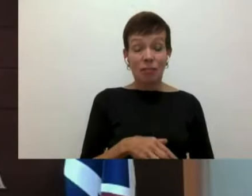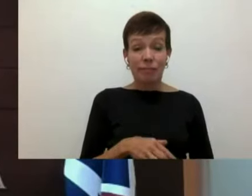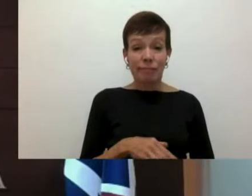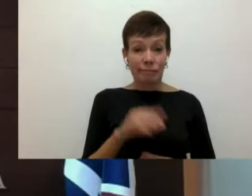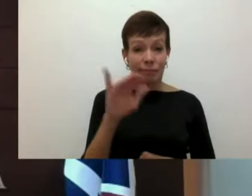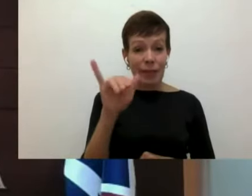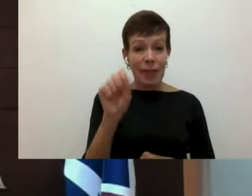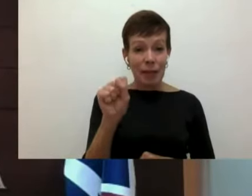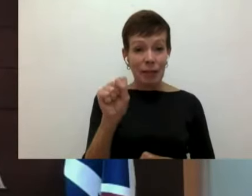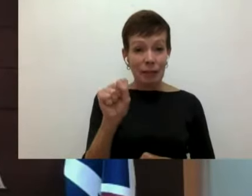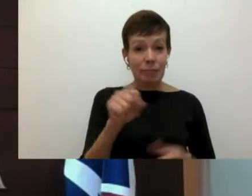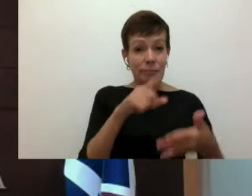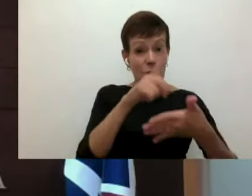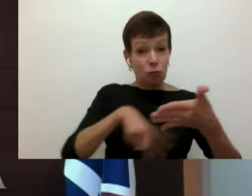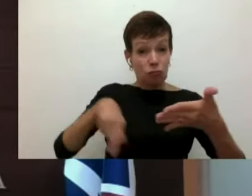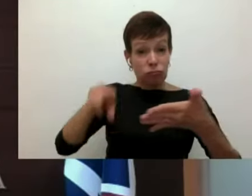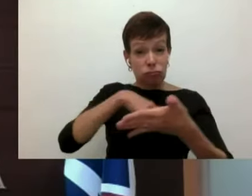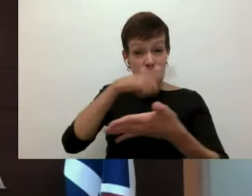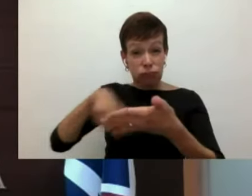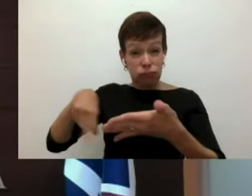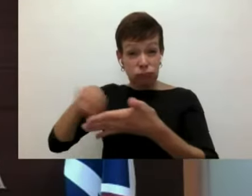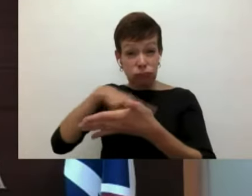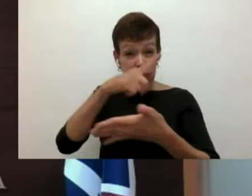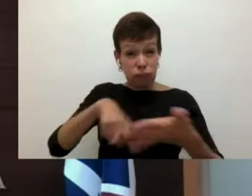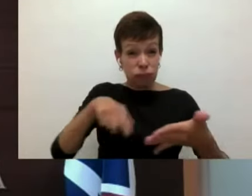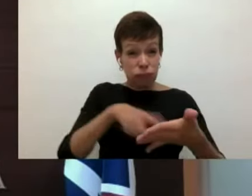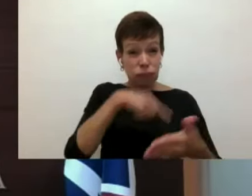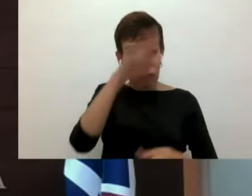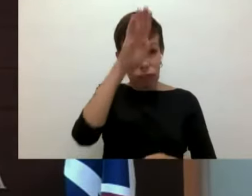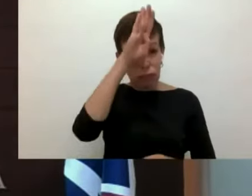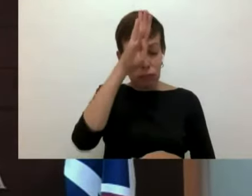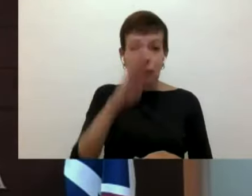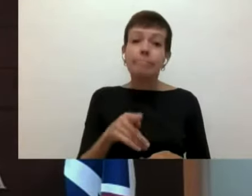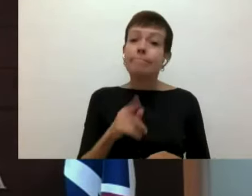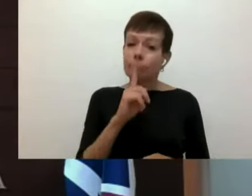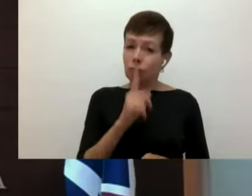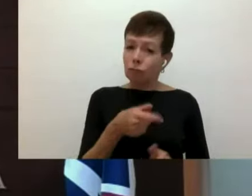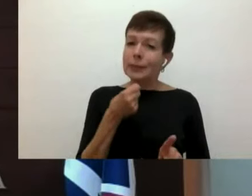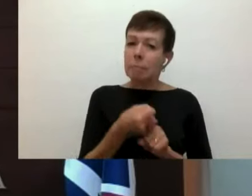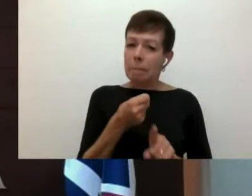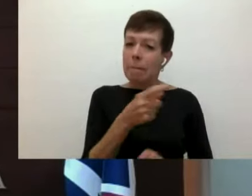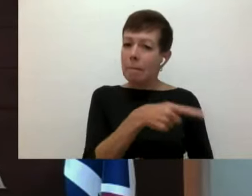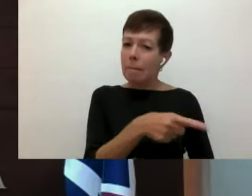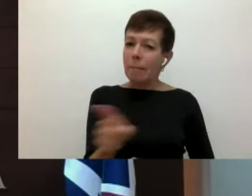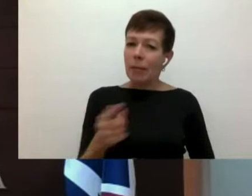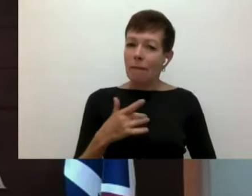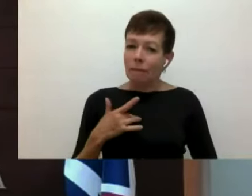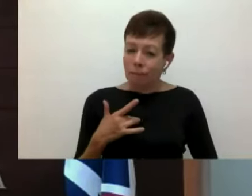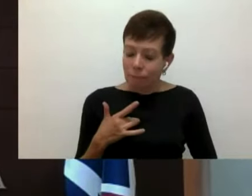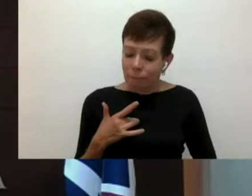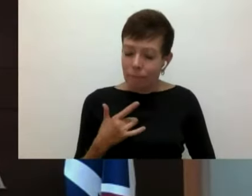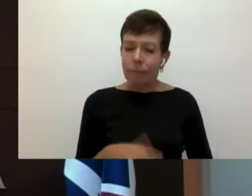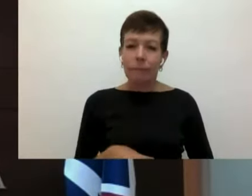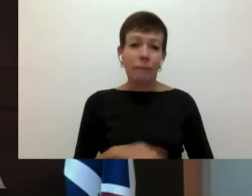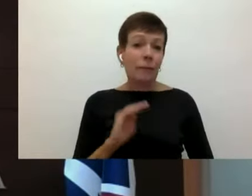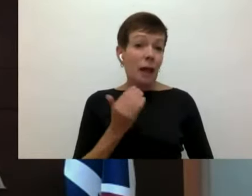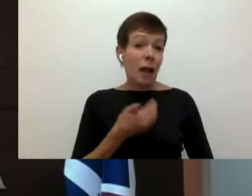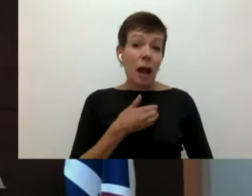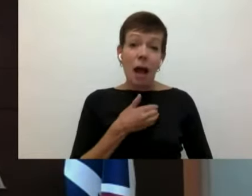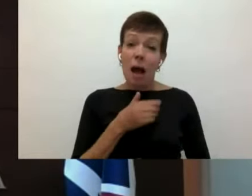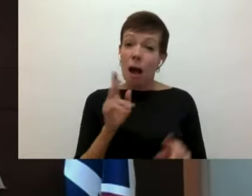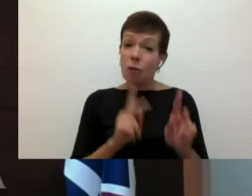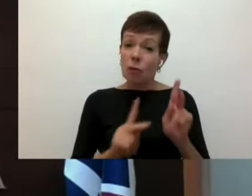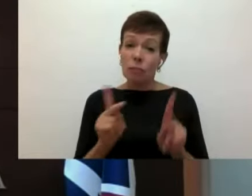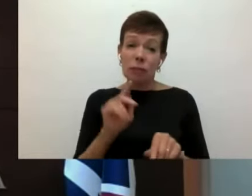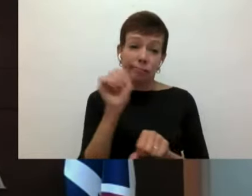impact on our firefighters on the ground. As ministers have discussed, our people are provincial in nature. They